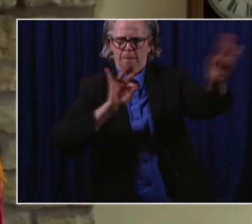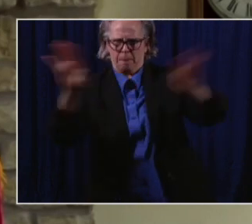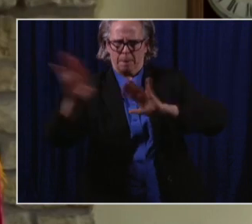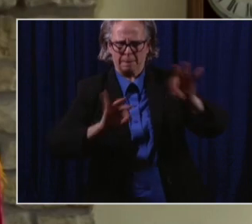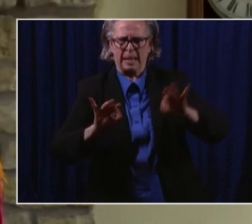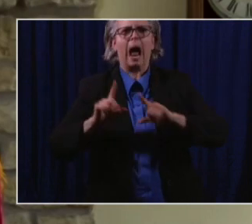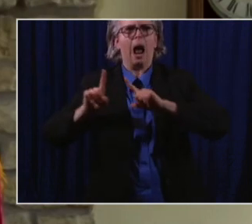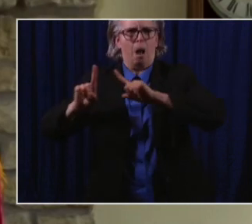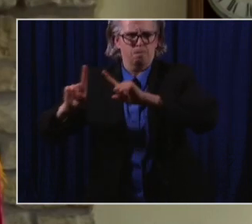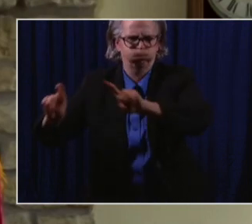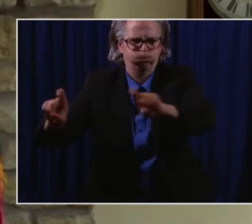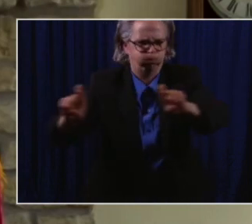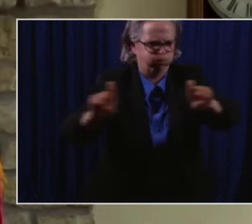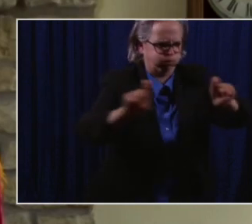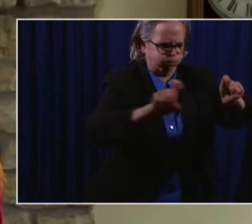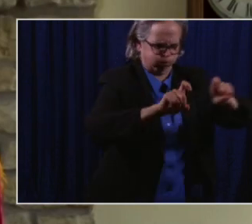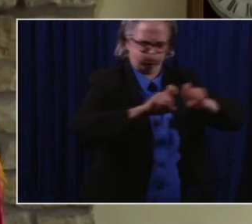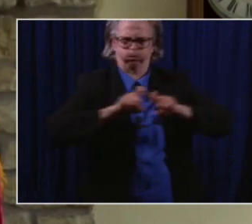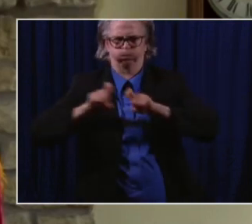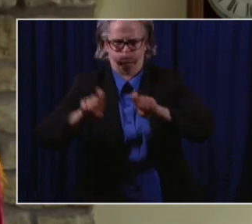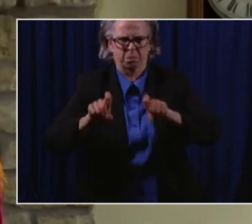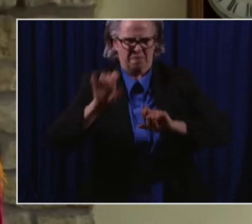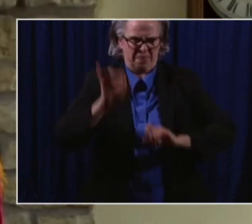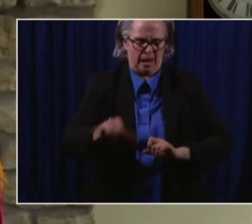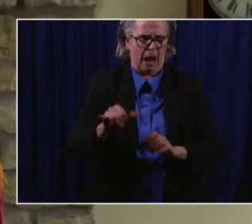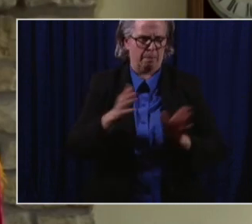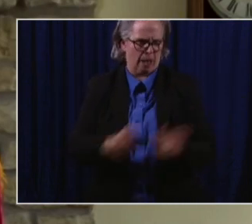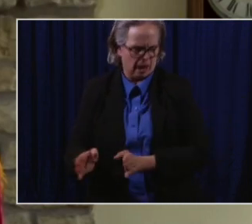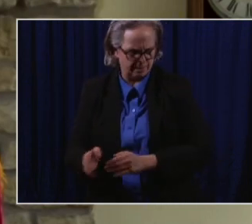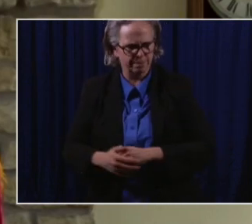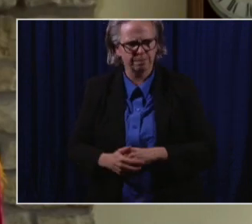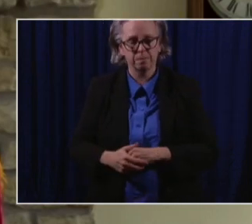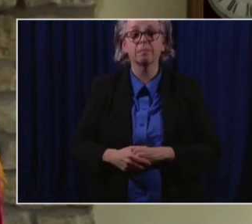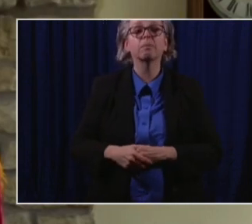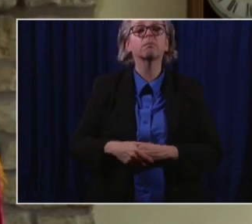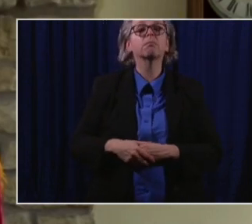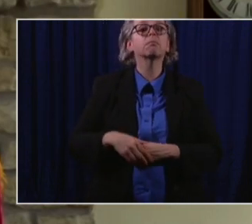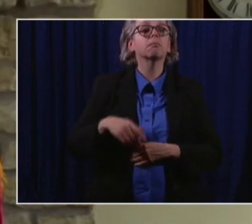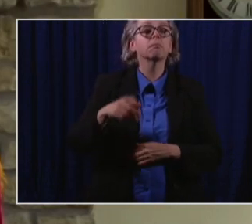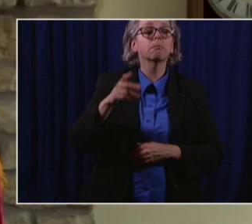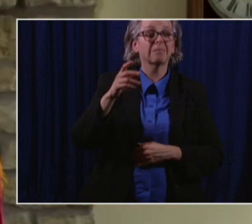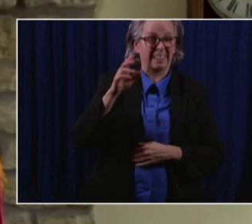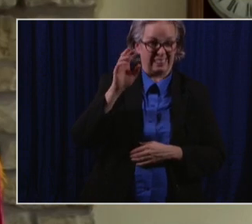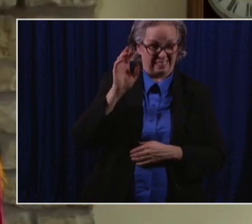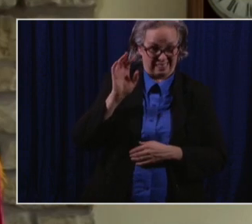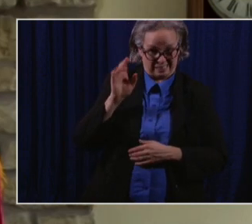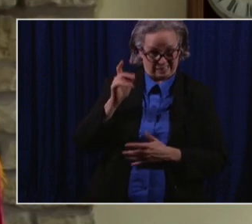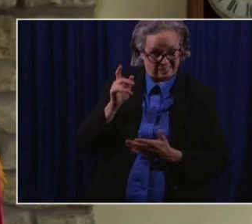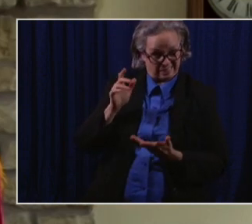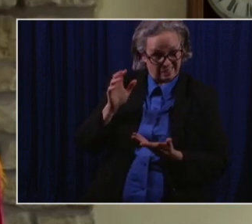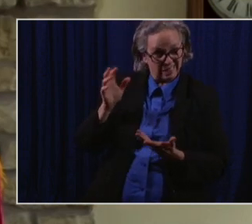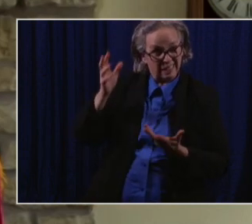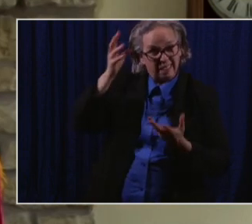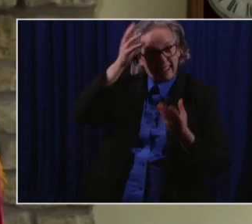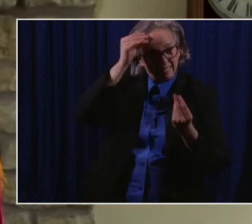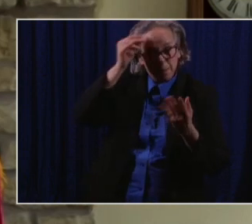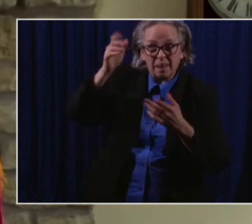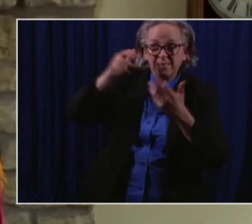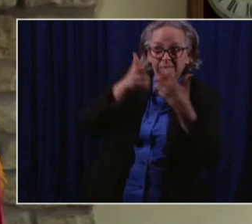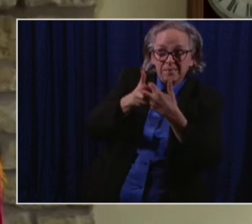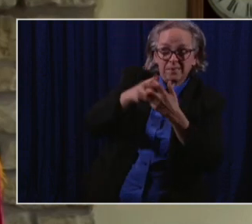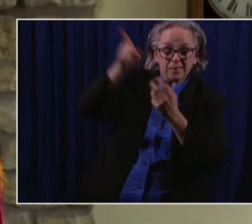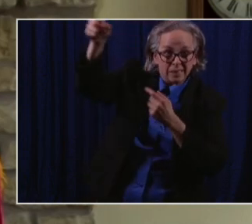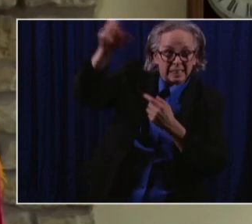of those individuals who meet that criteria, who would normally have been quarantined, and we're going to follow them with